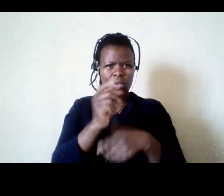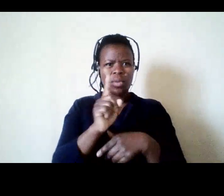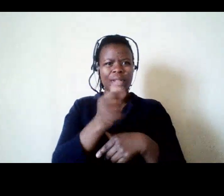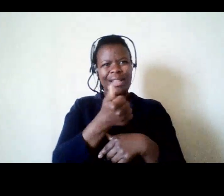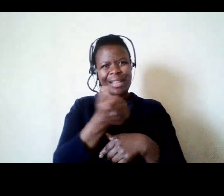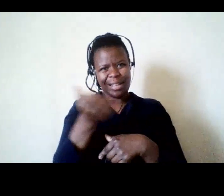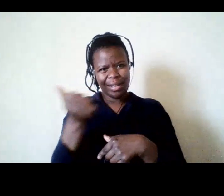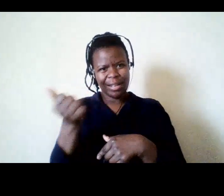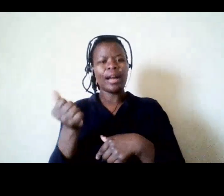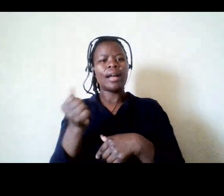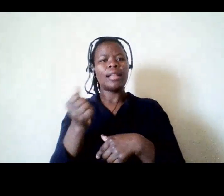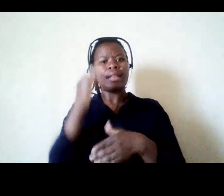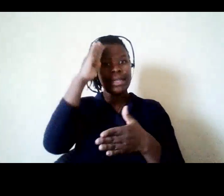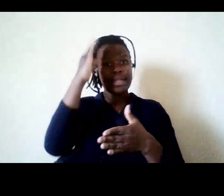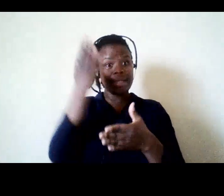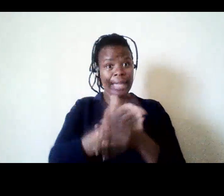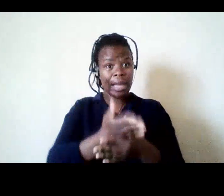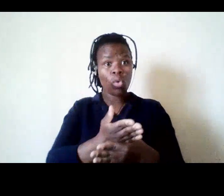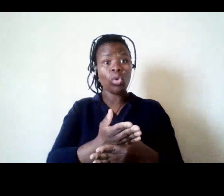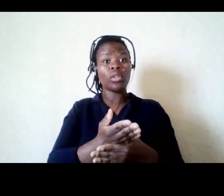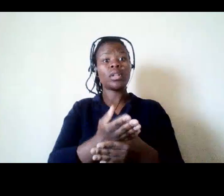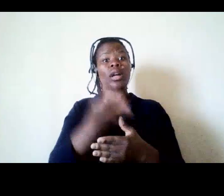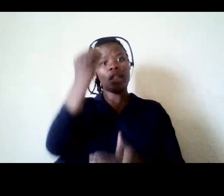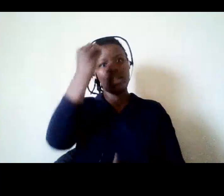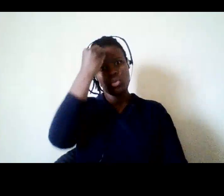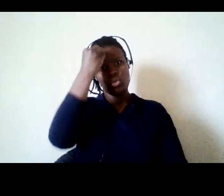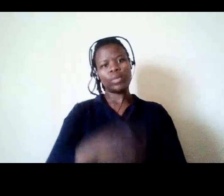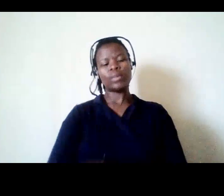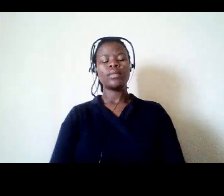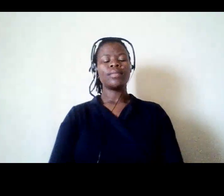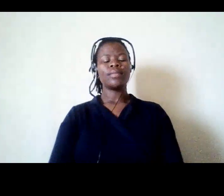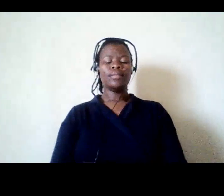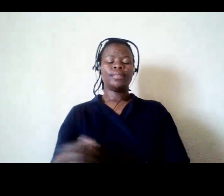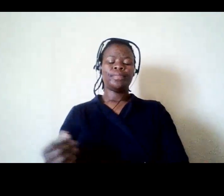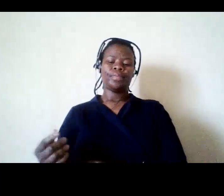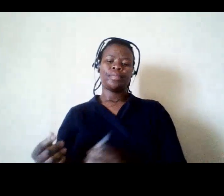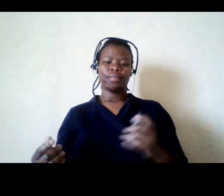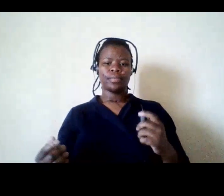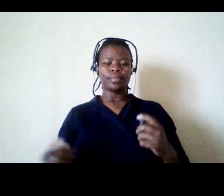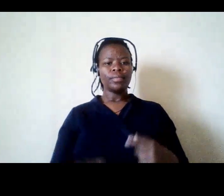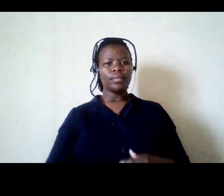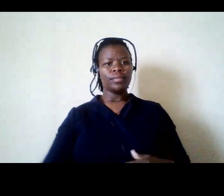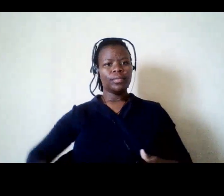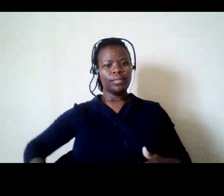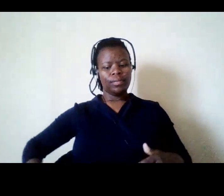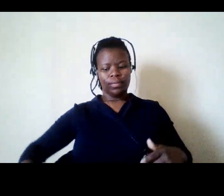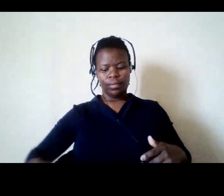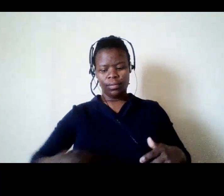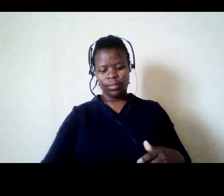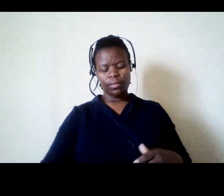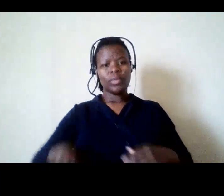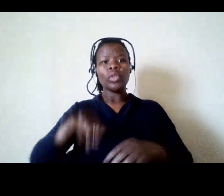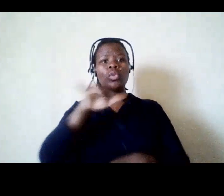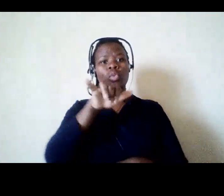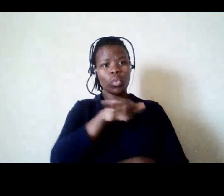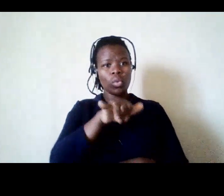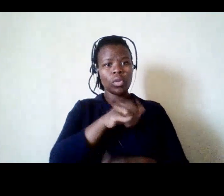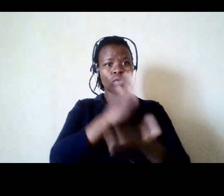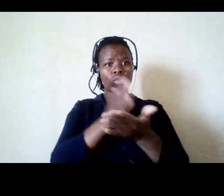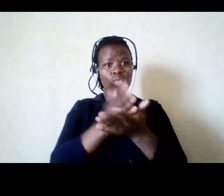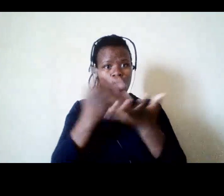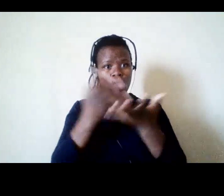psychological issues that maybe, that we don't know over and above the ones that they had. And also those social